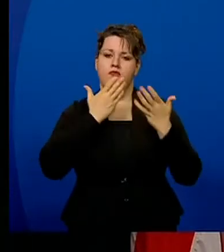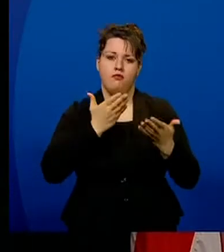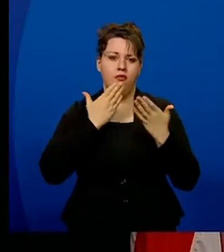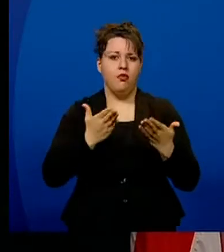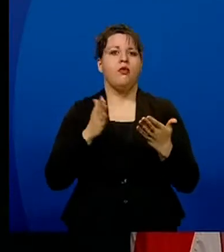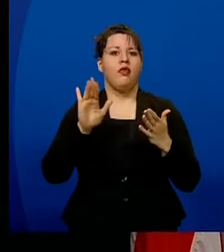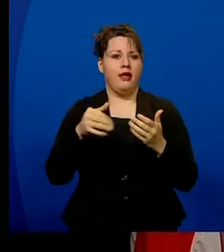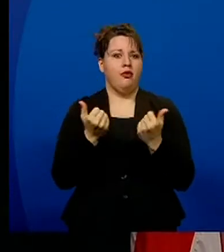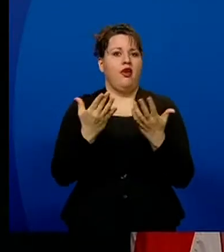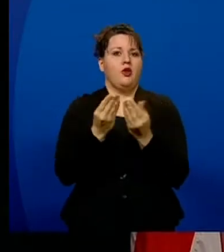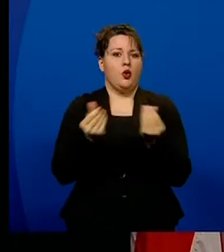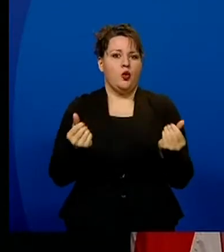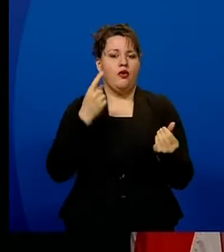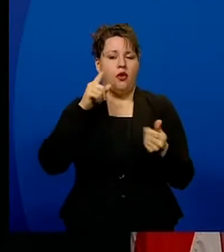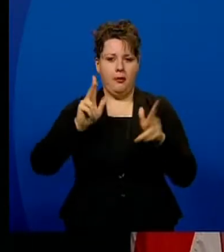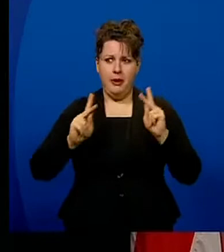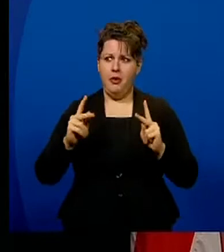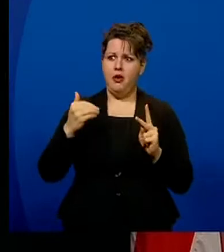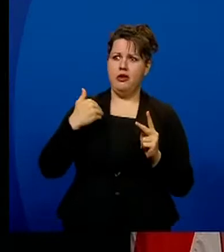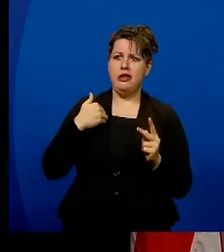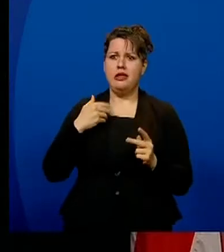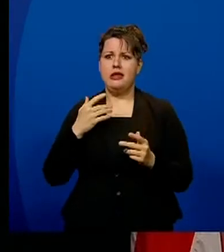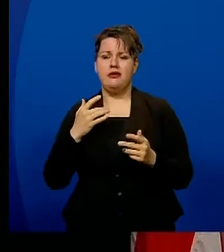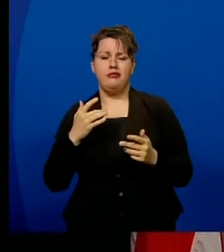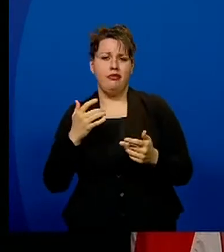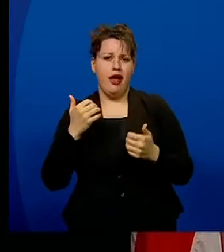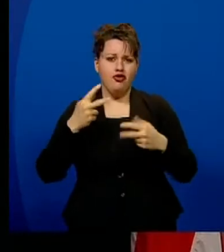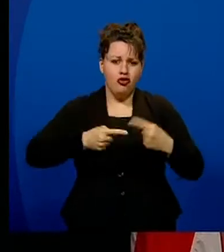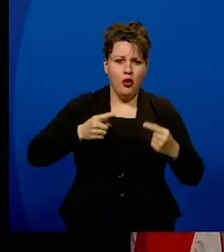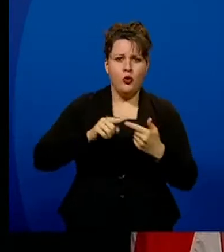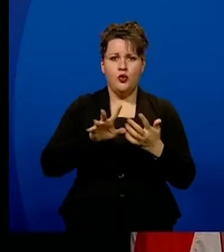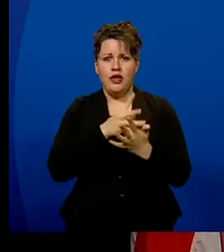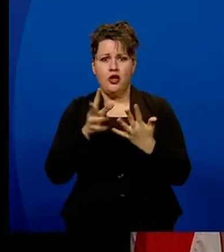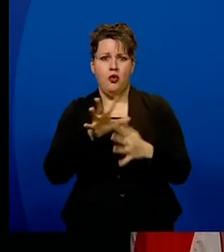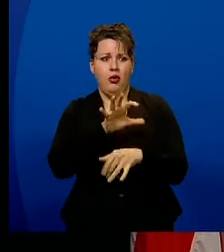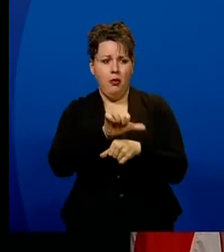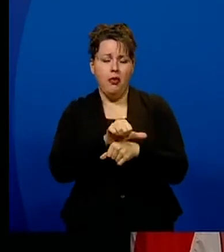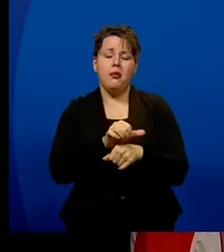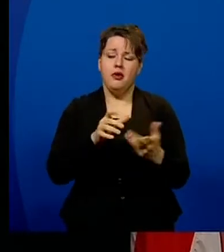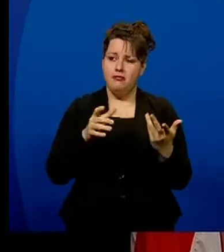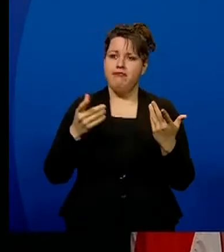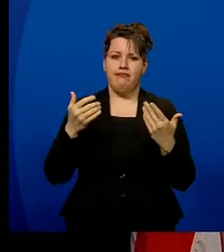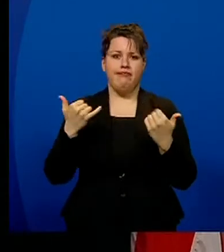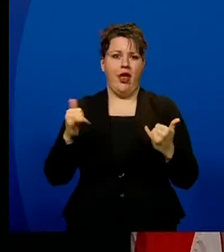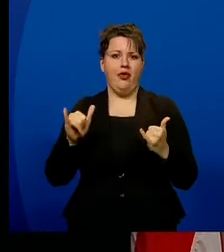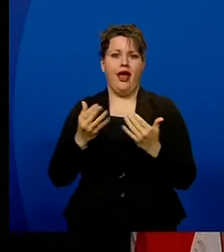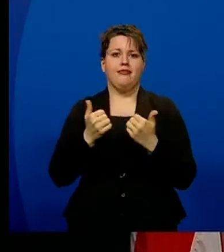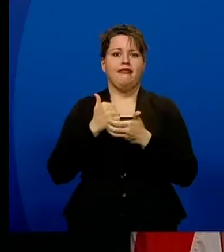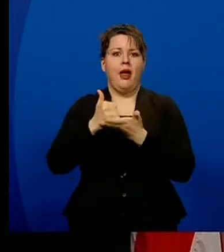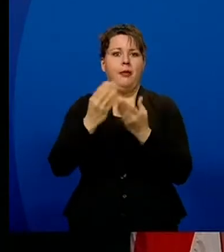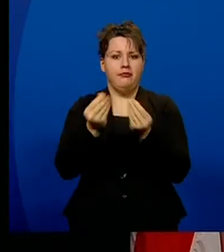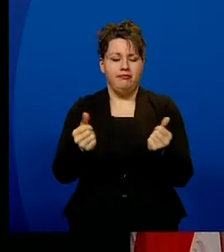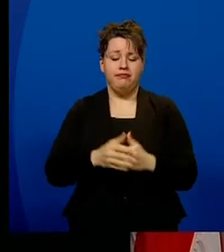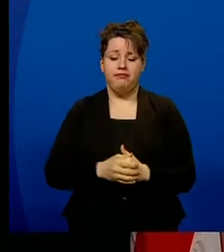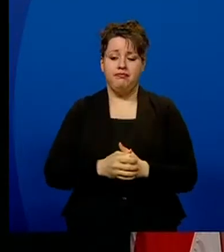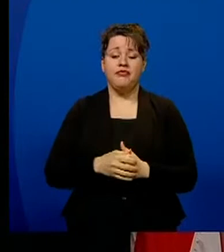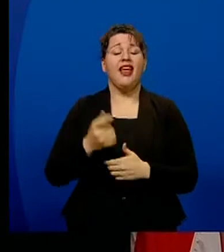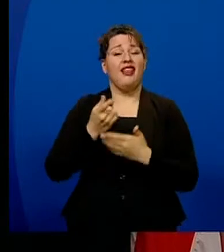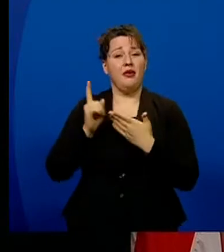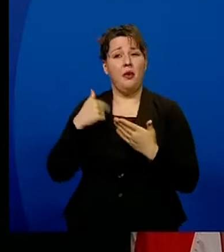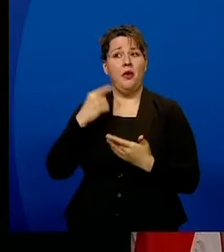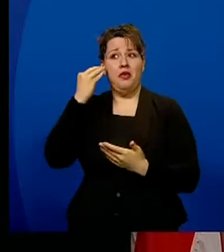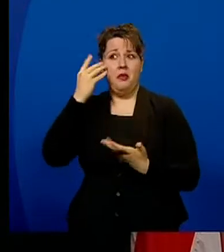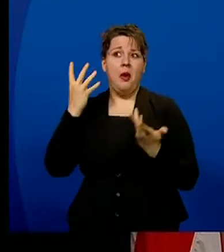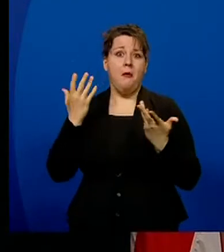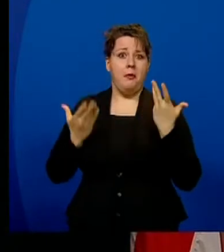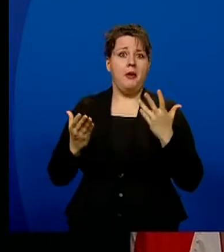solution for Iowans with barriers to scheduling a vaccine. And as I mentioned last week, we are also considering this option for